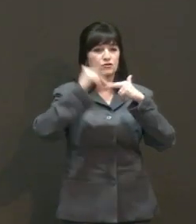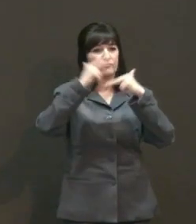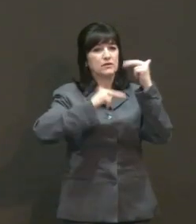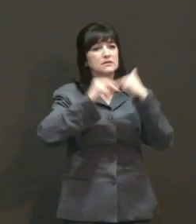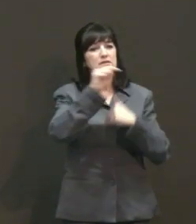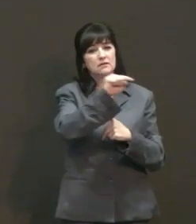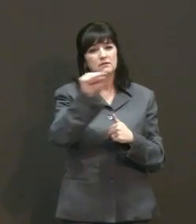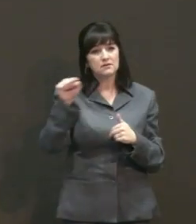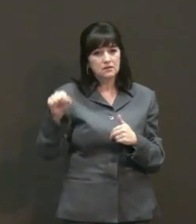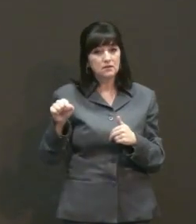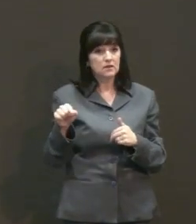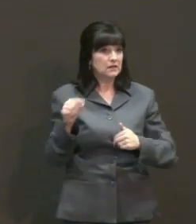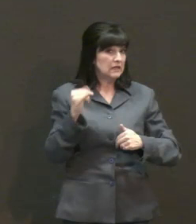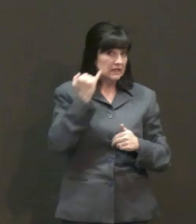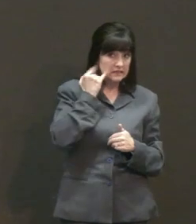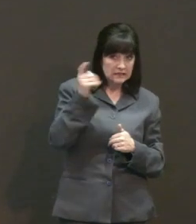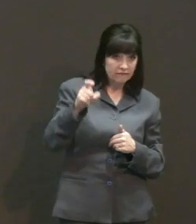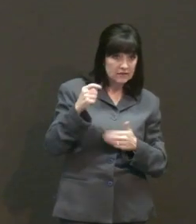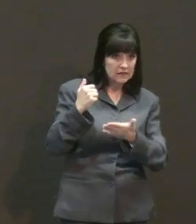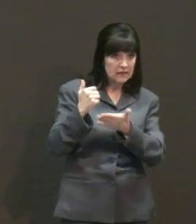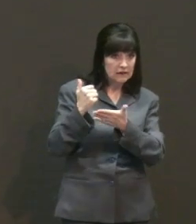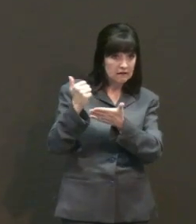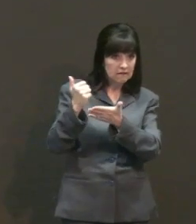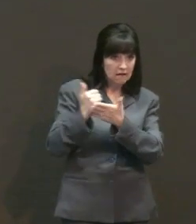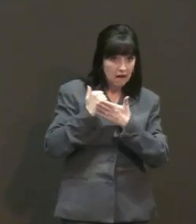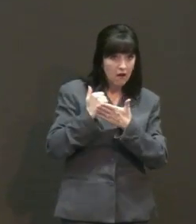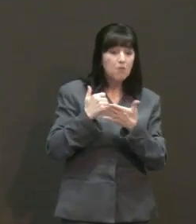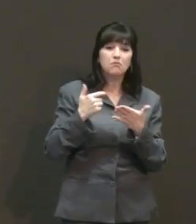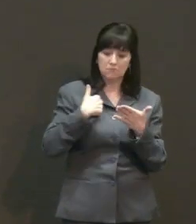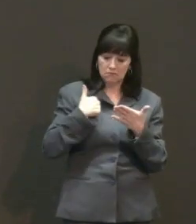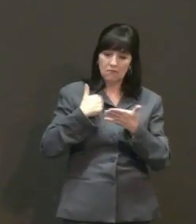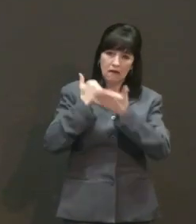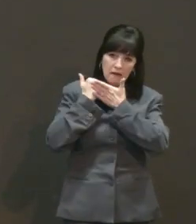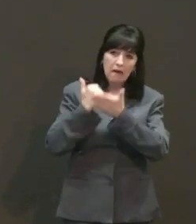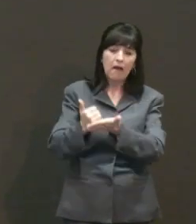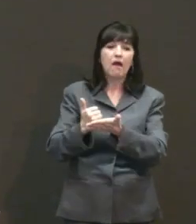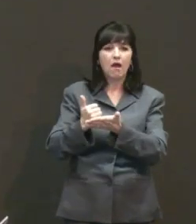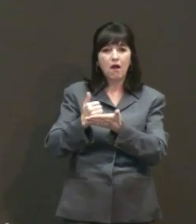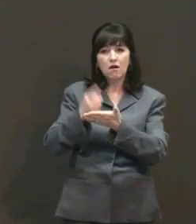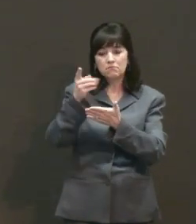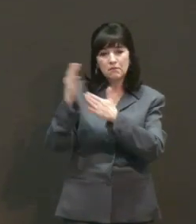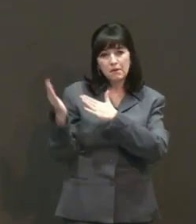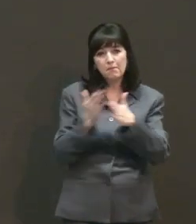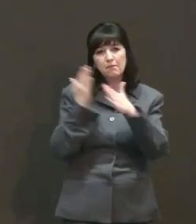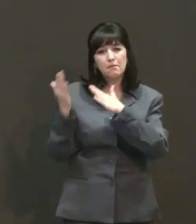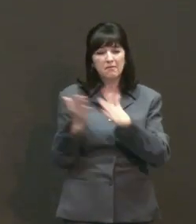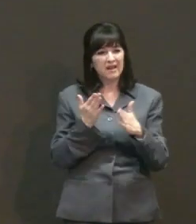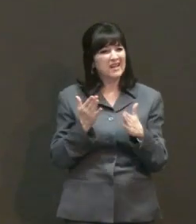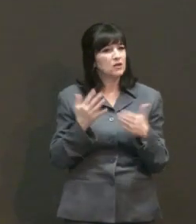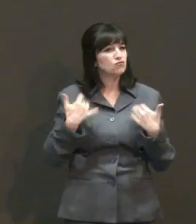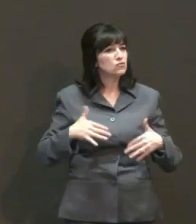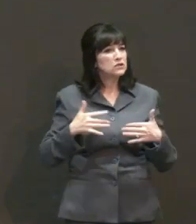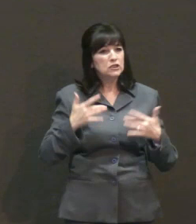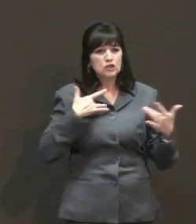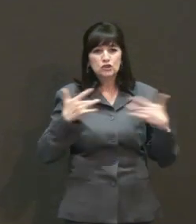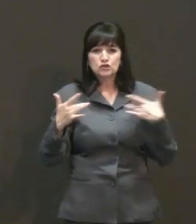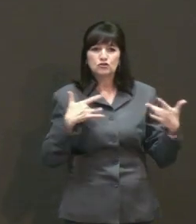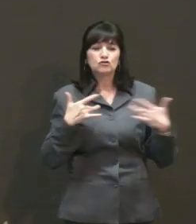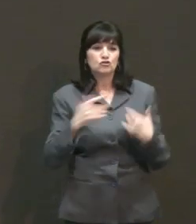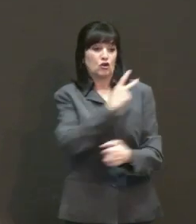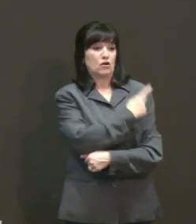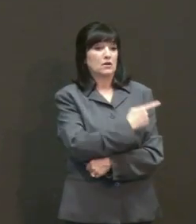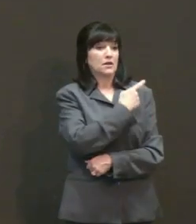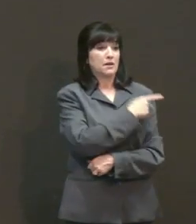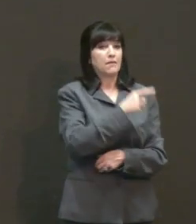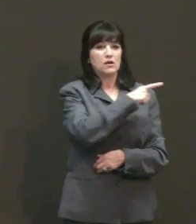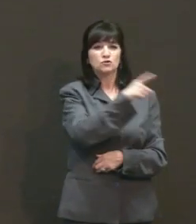in implementing stronger protocols. We are very concerned about the patients at all of our state's long-term care and licensed